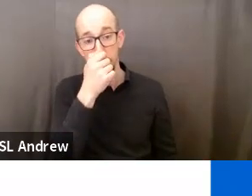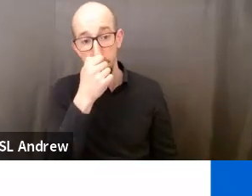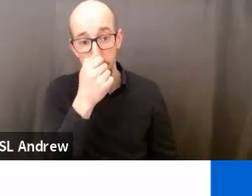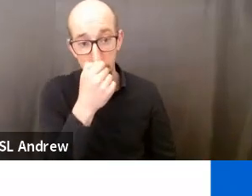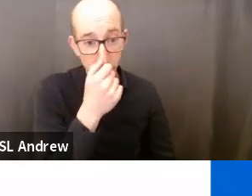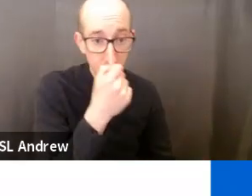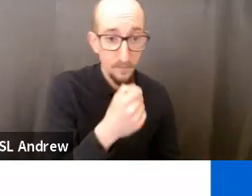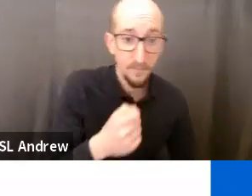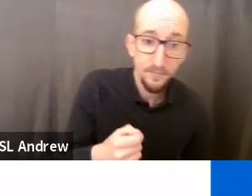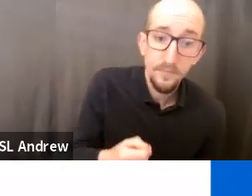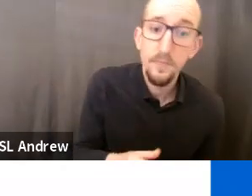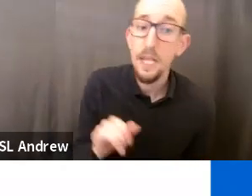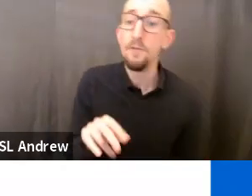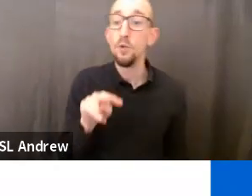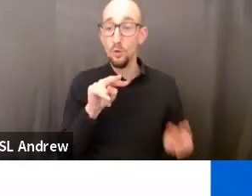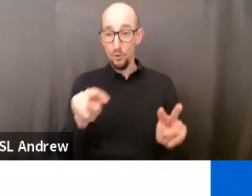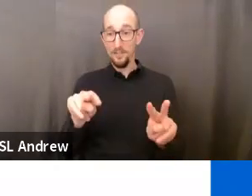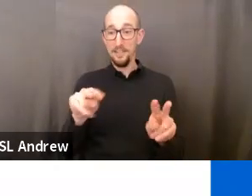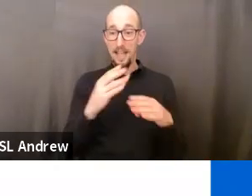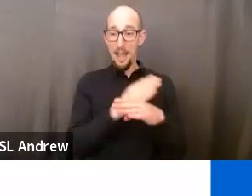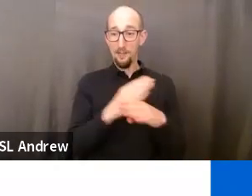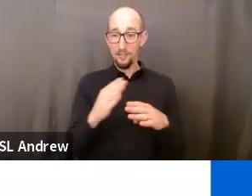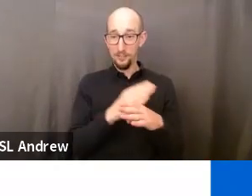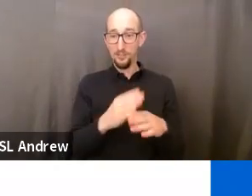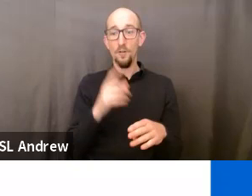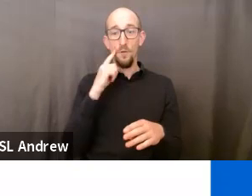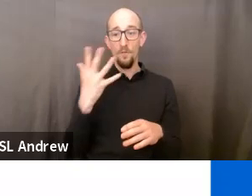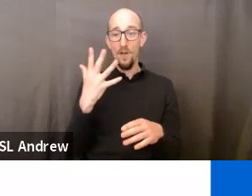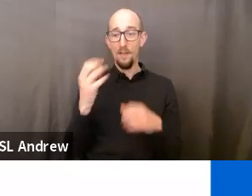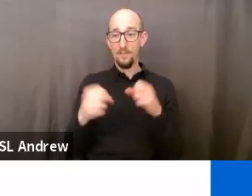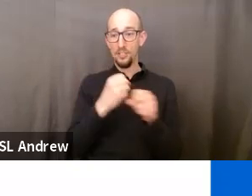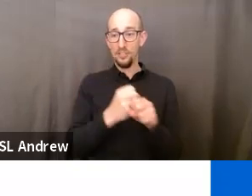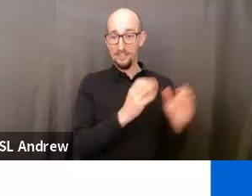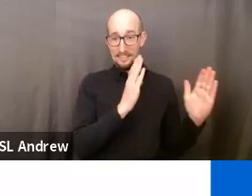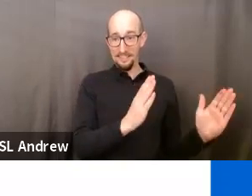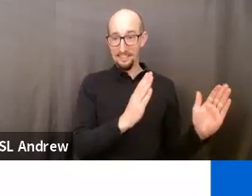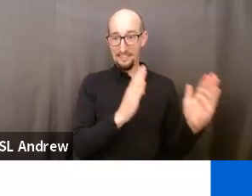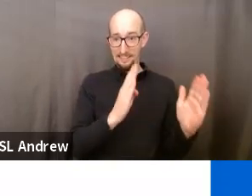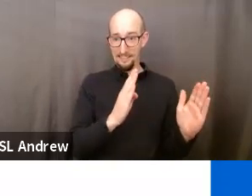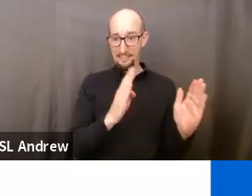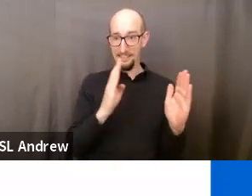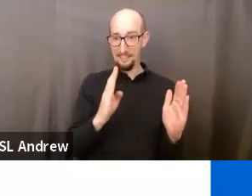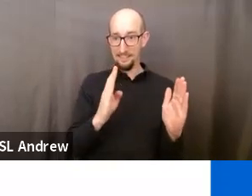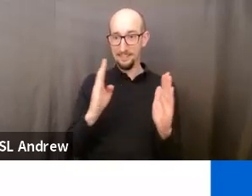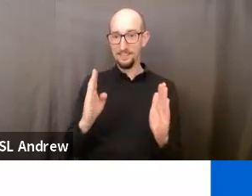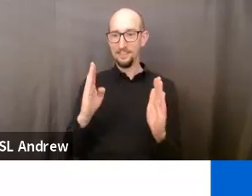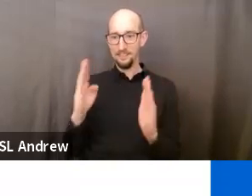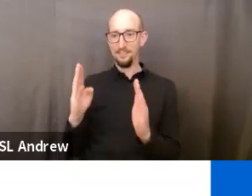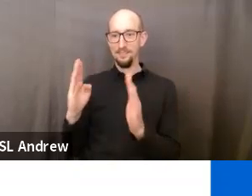using the 5-year average usually kind of smooths out any large